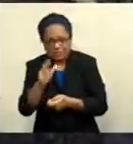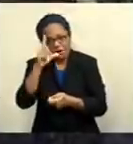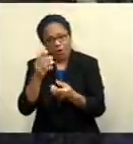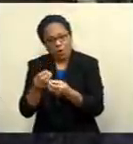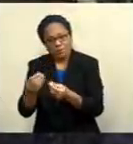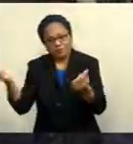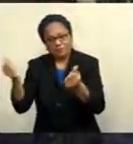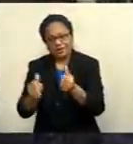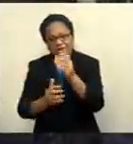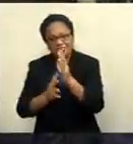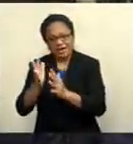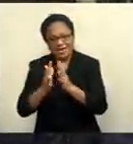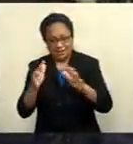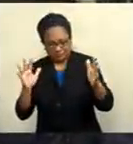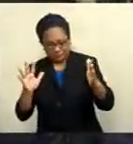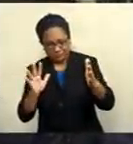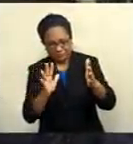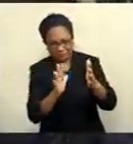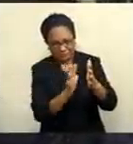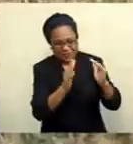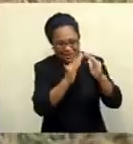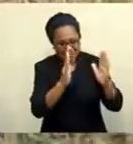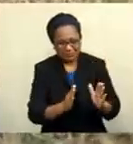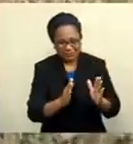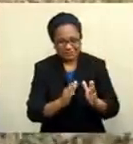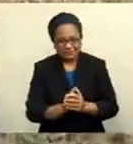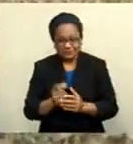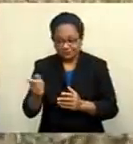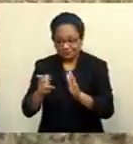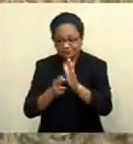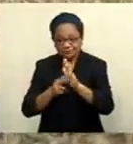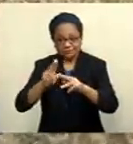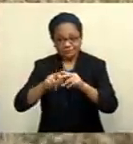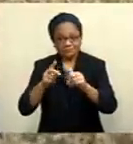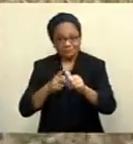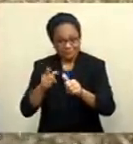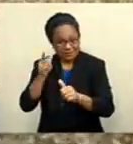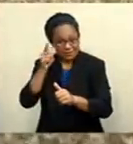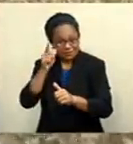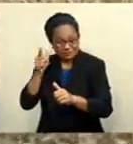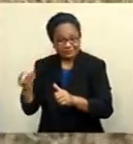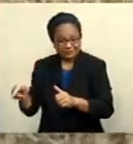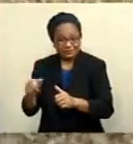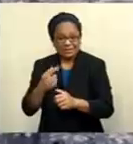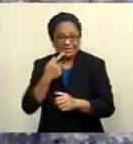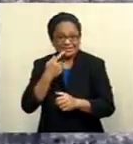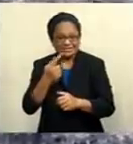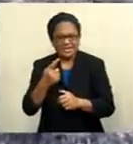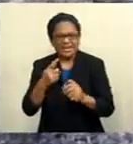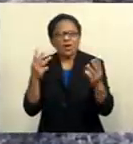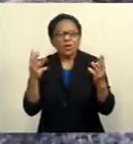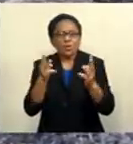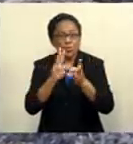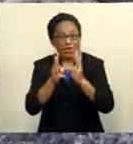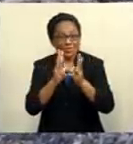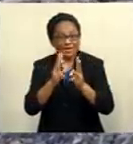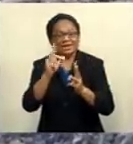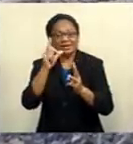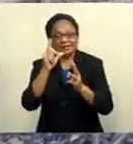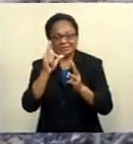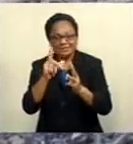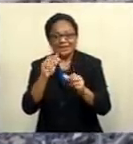the house. NFA Chief Executive Officer Paul Soane says weather plays a major role in the severity of